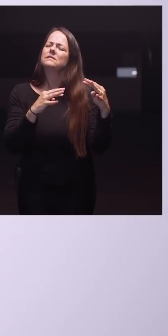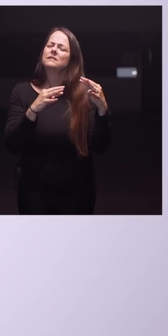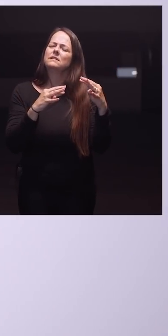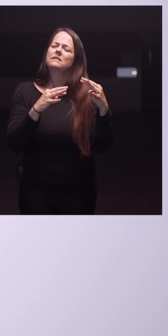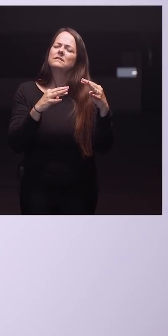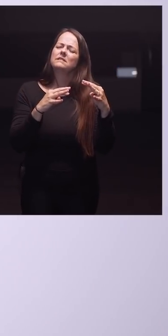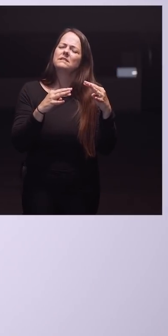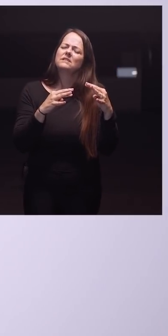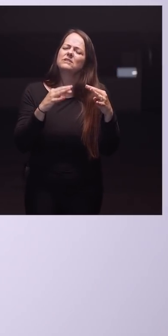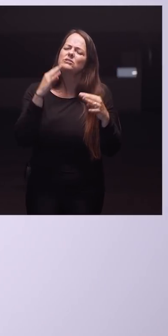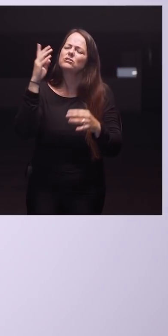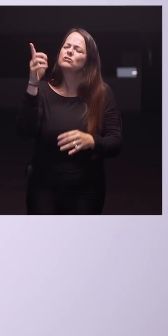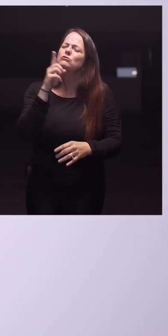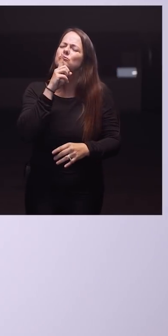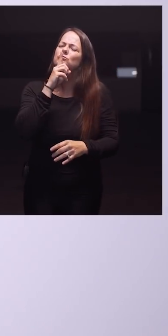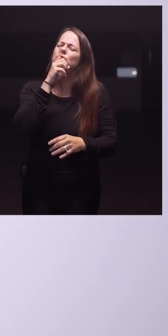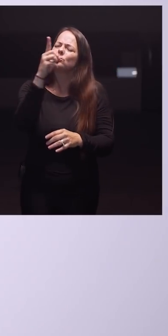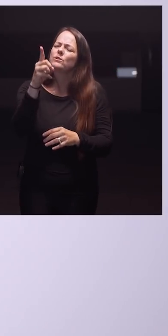You're our victory.